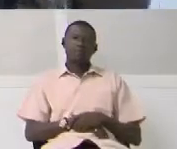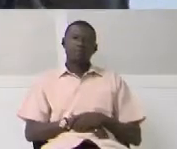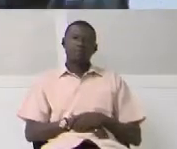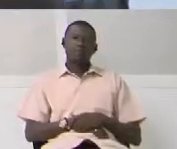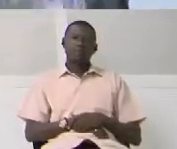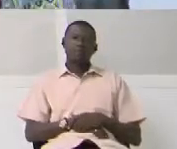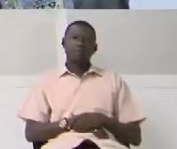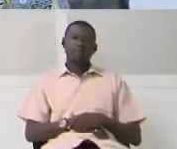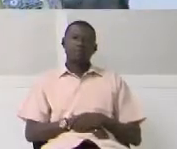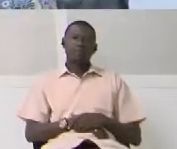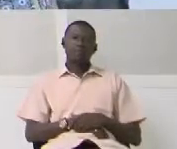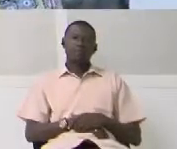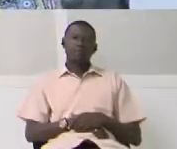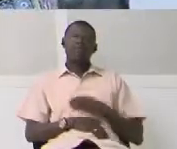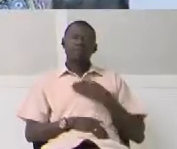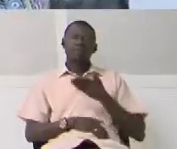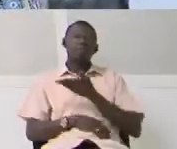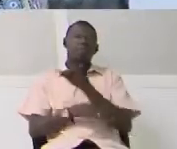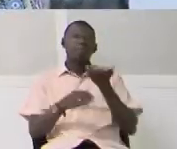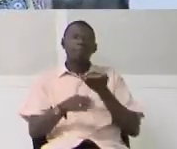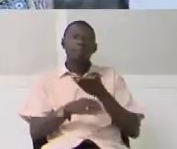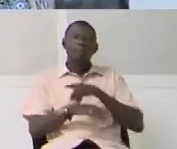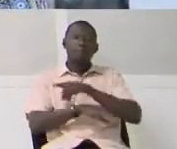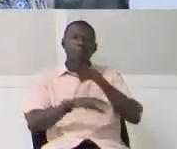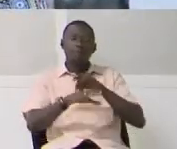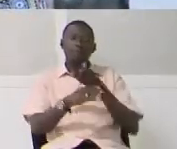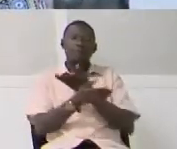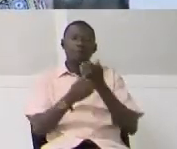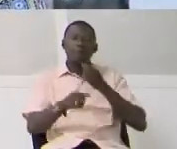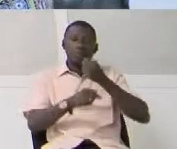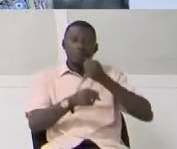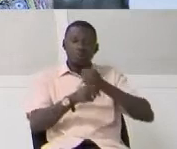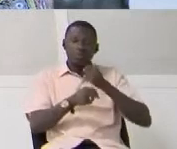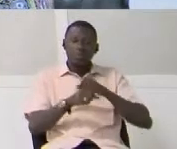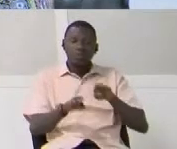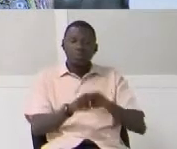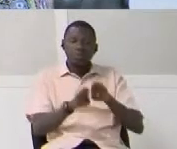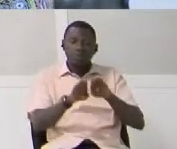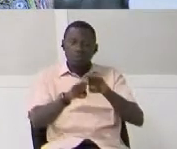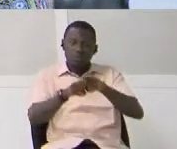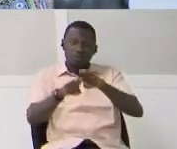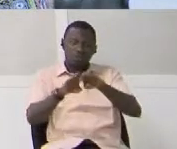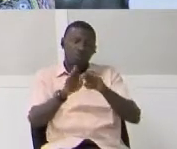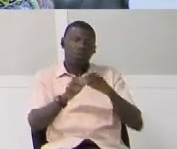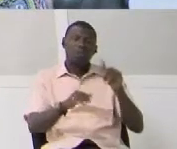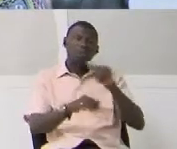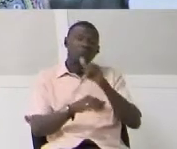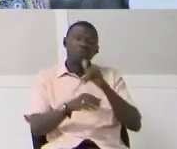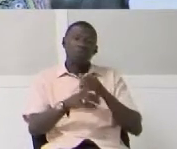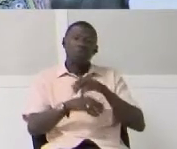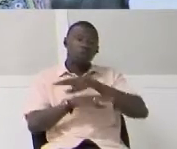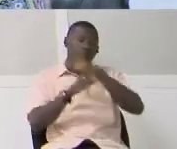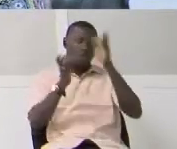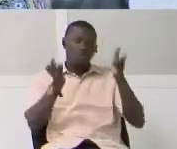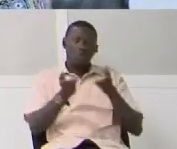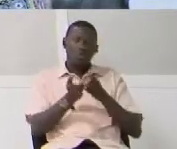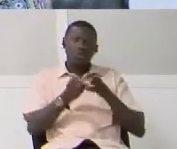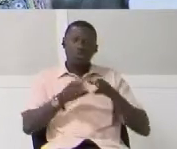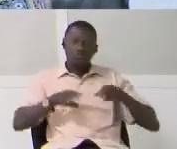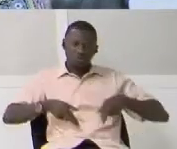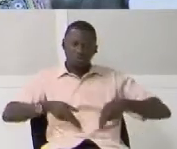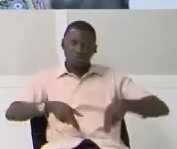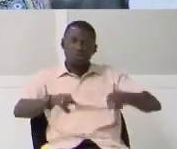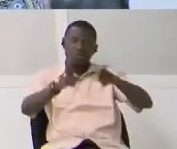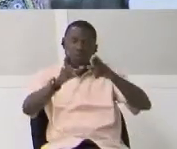me. Nyom Nyokolgay. That was where I manufactured the slabs. Which Gambian colleague, by